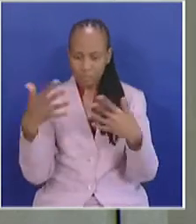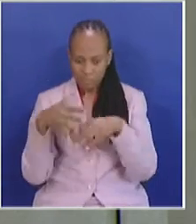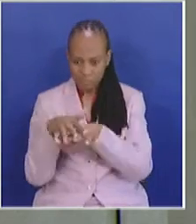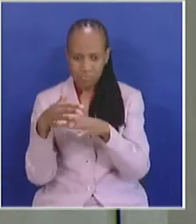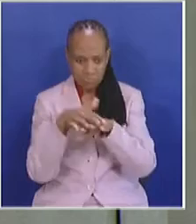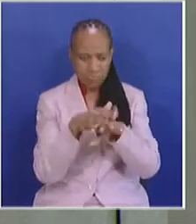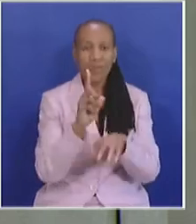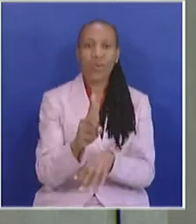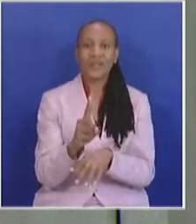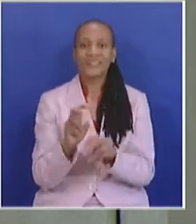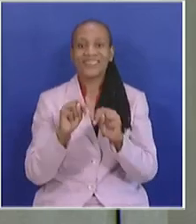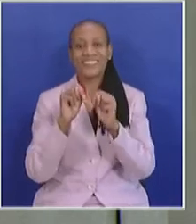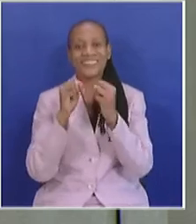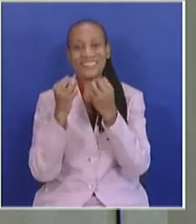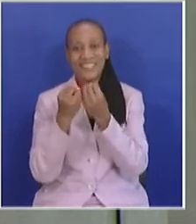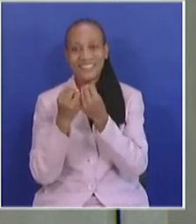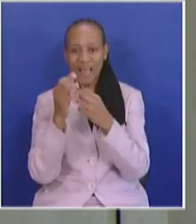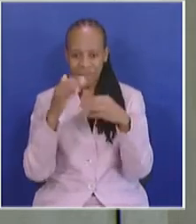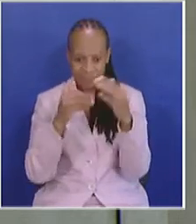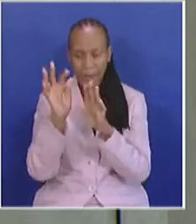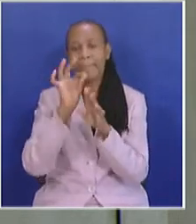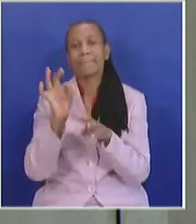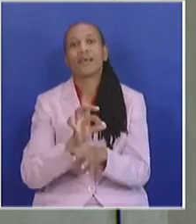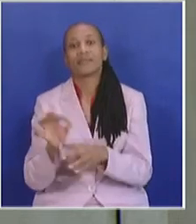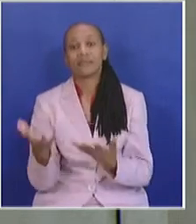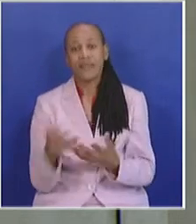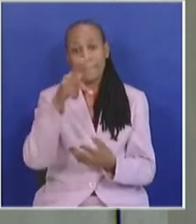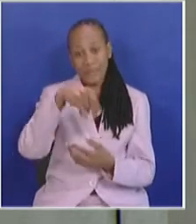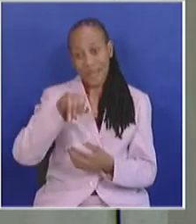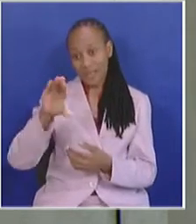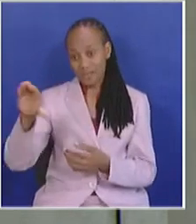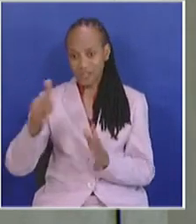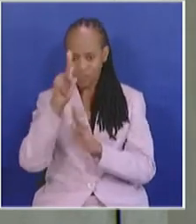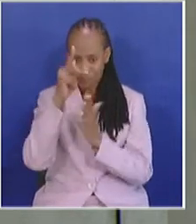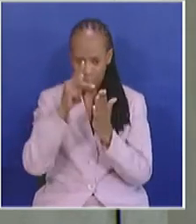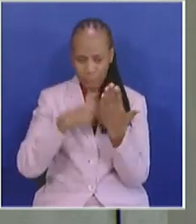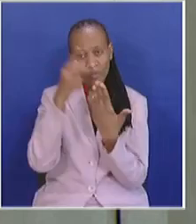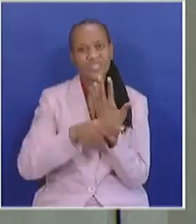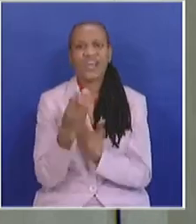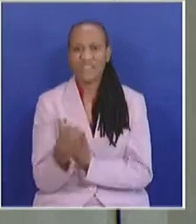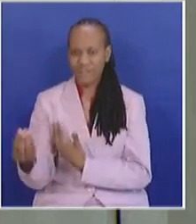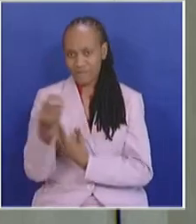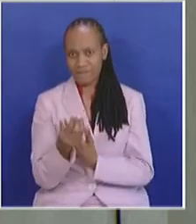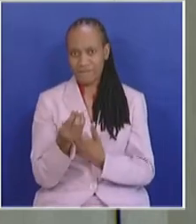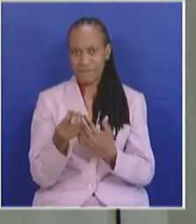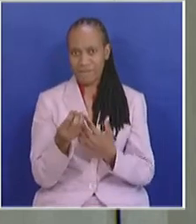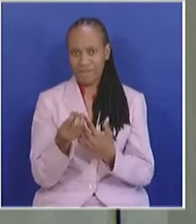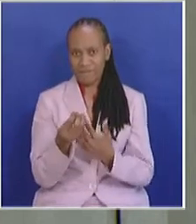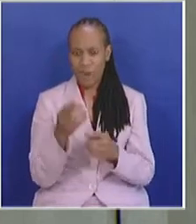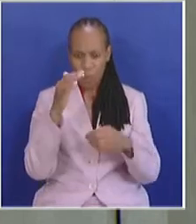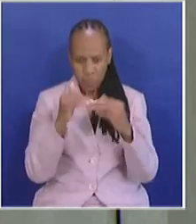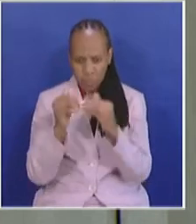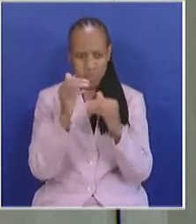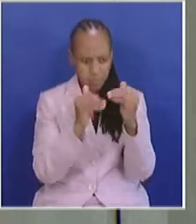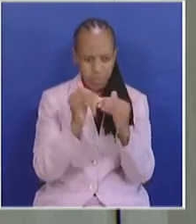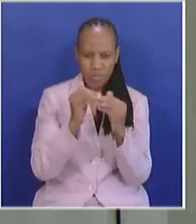national infrastructure plan. The projects of the PICC's National Infrastructure Plan under the construction